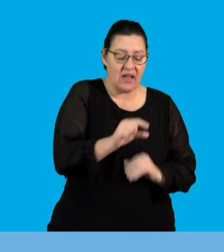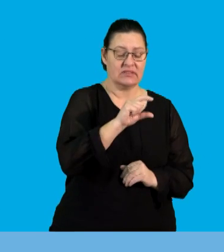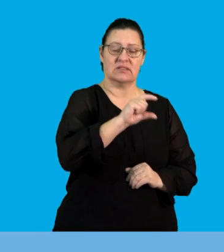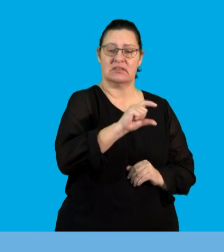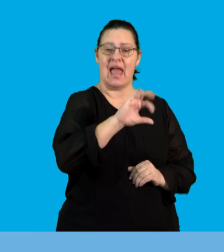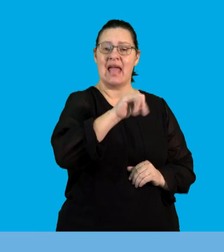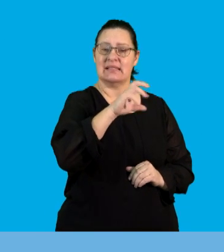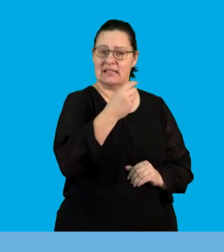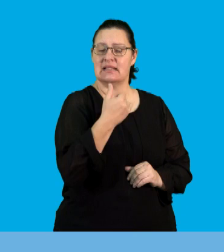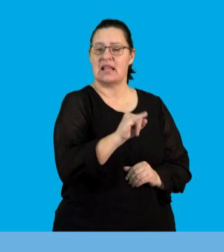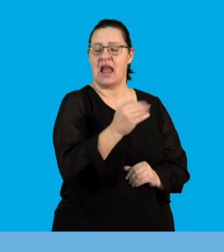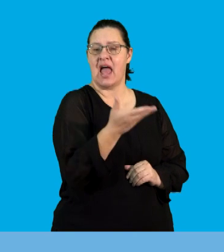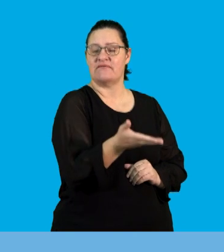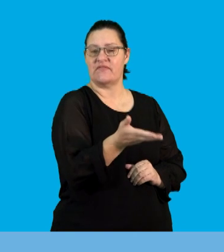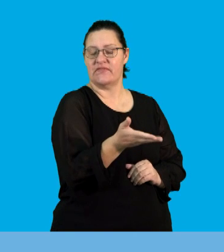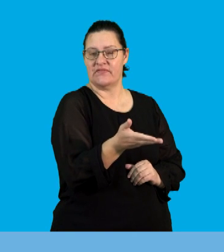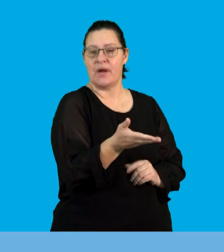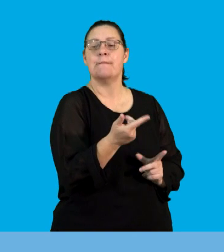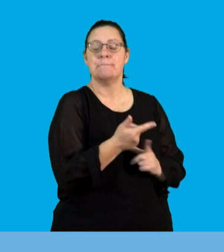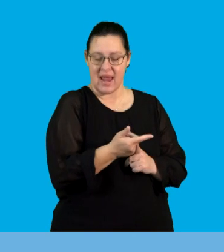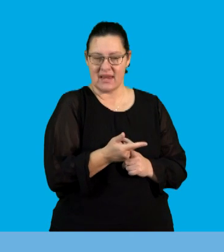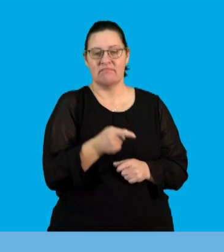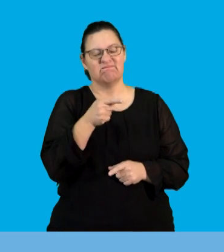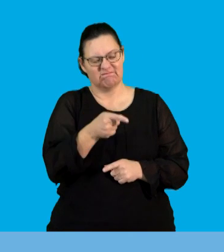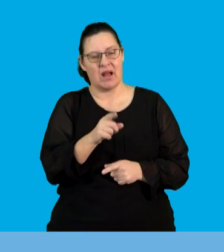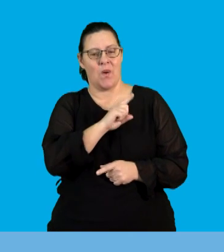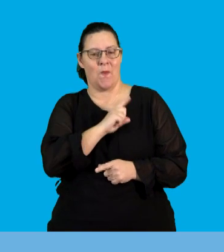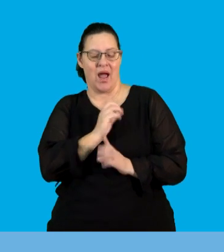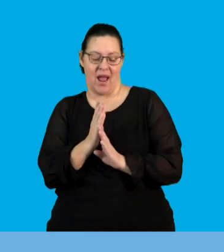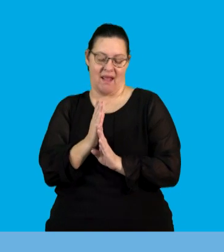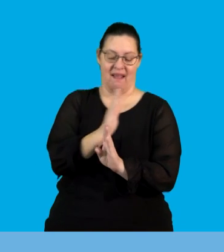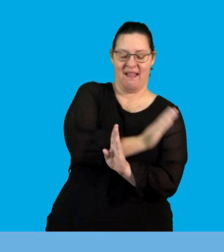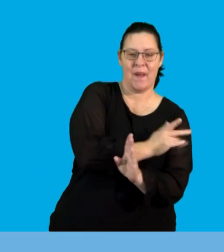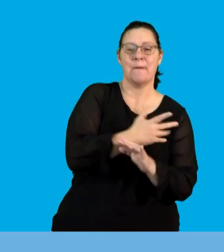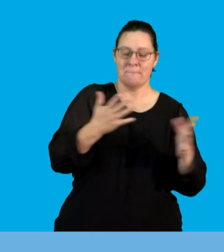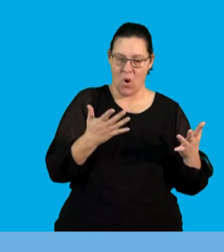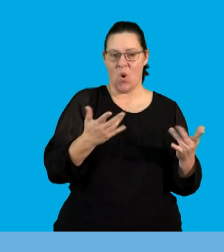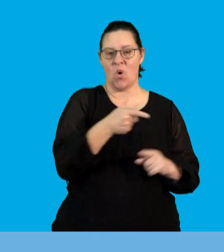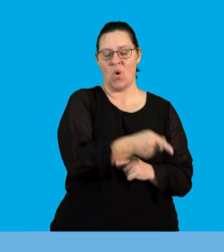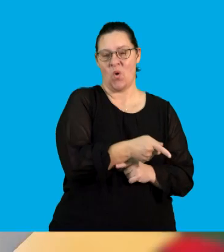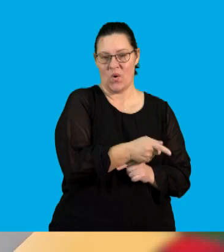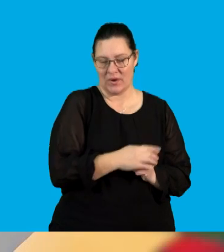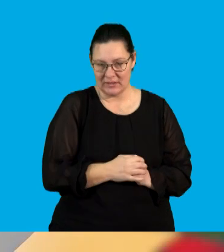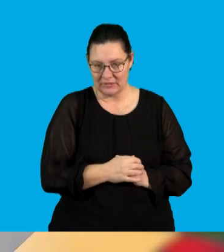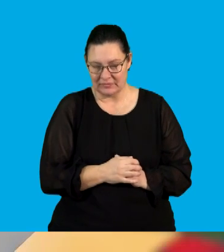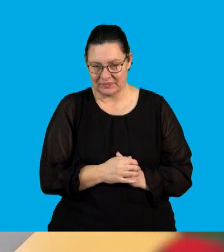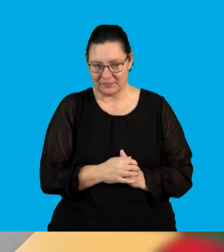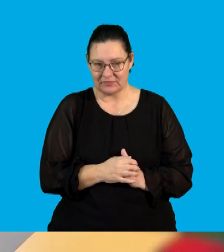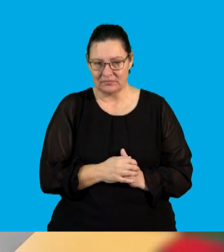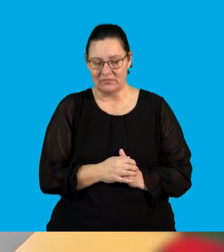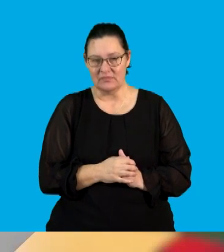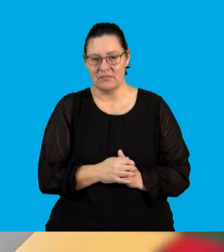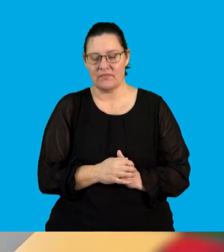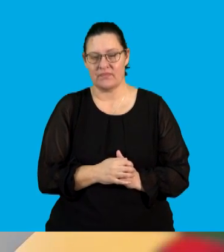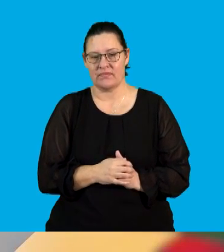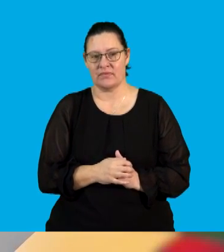going to be still some of the acid substances which are going to be left in that reaction at the end of the